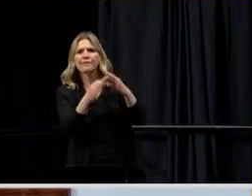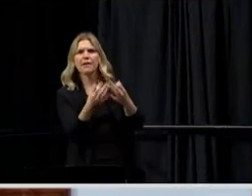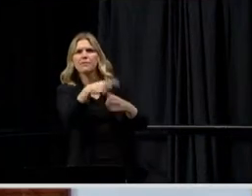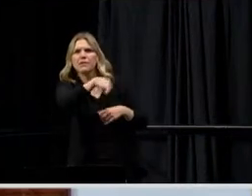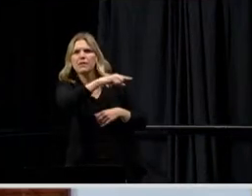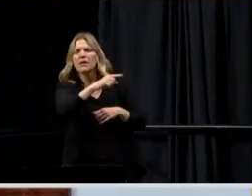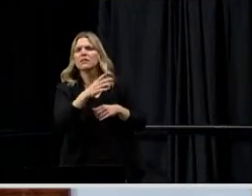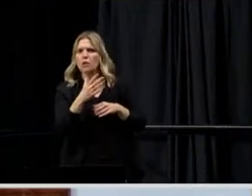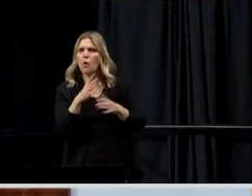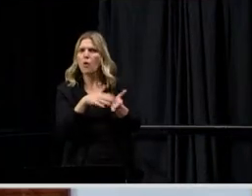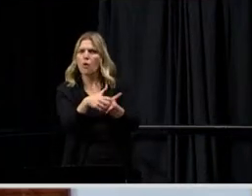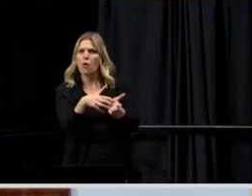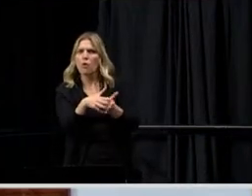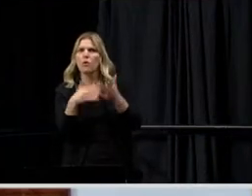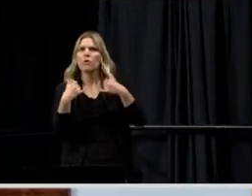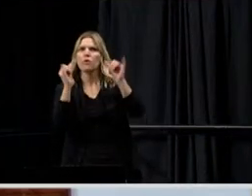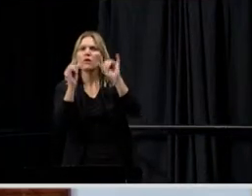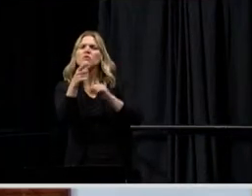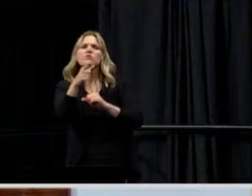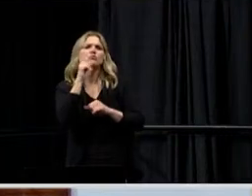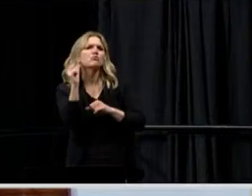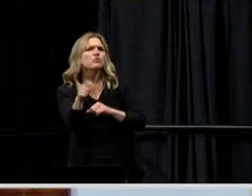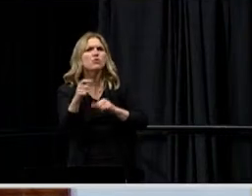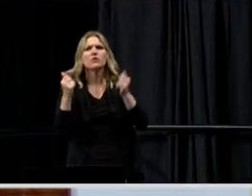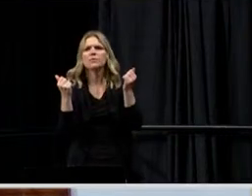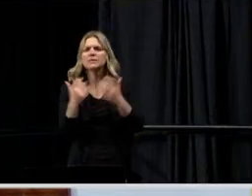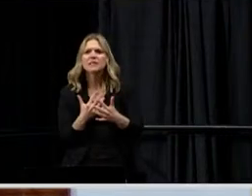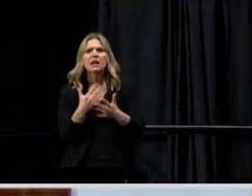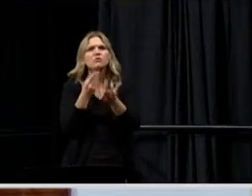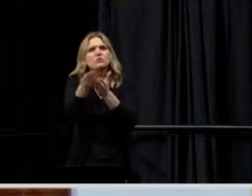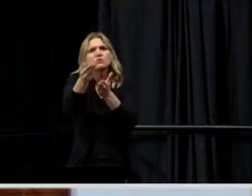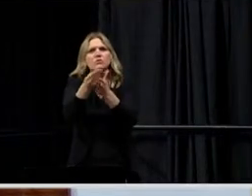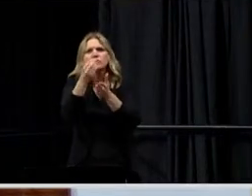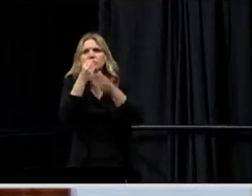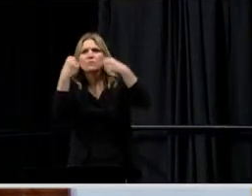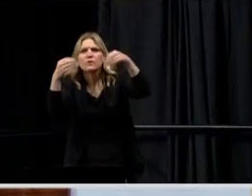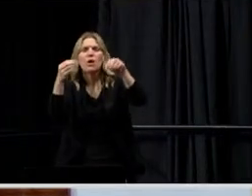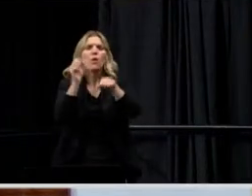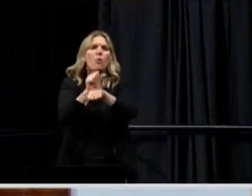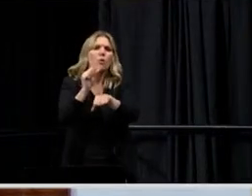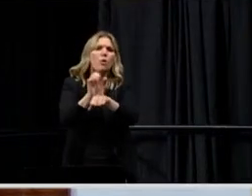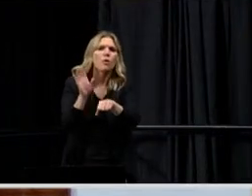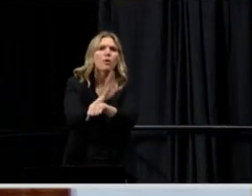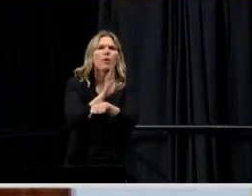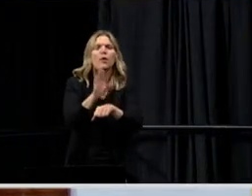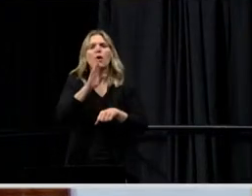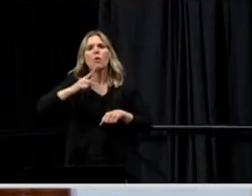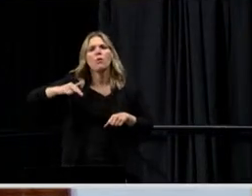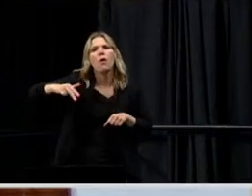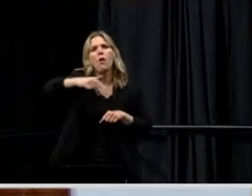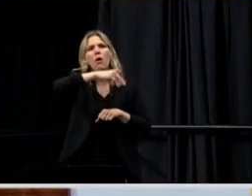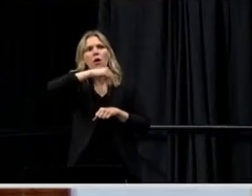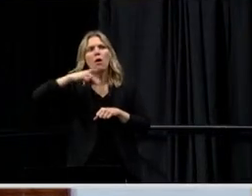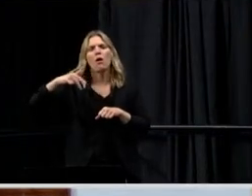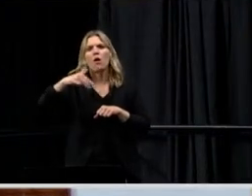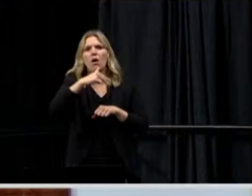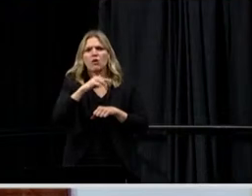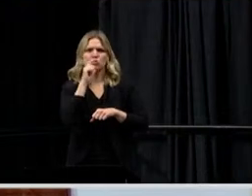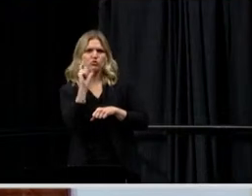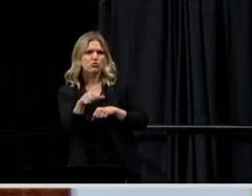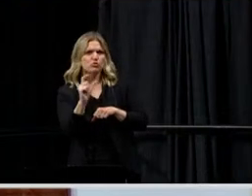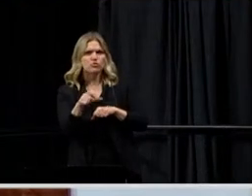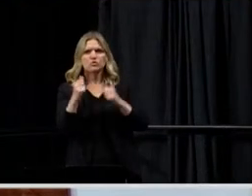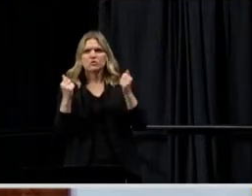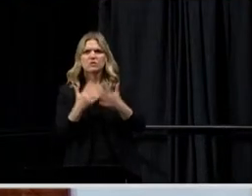vulnerable. No one should be scared to shop at a grocery store, work in their businesses, or take walks around their neighborhood. It is